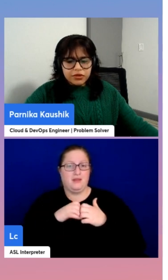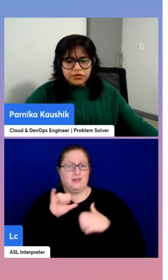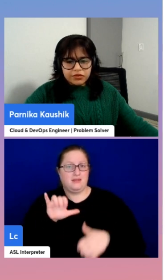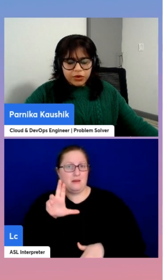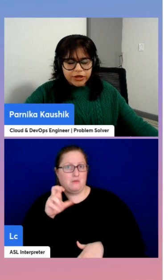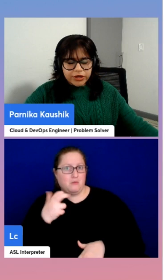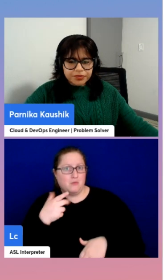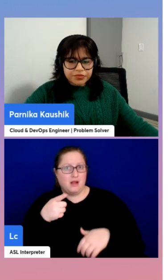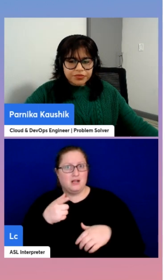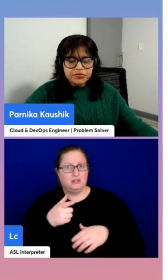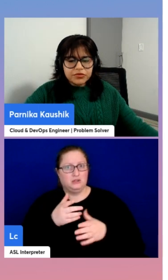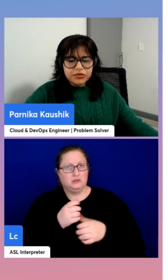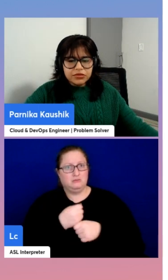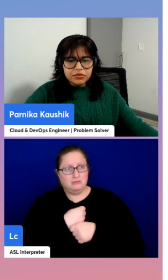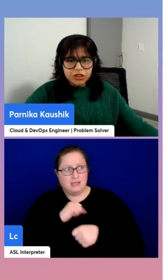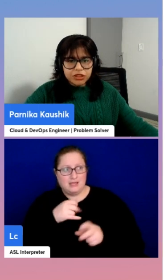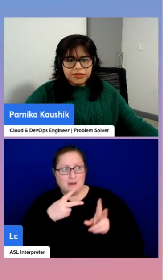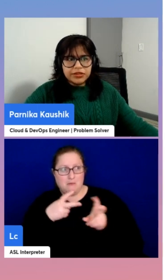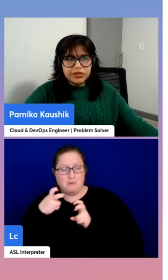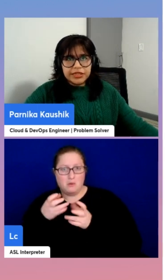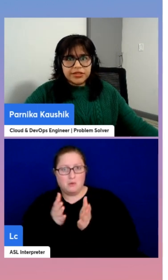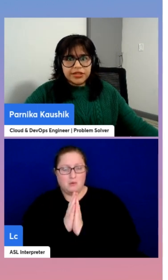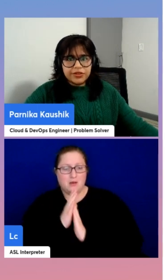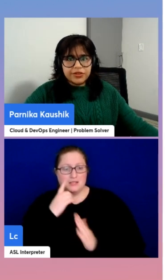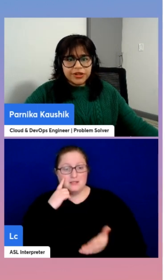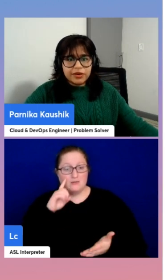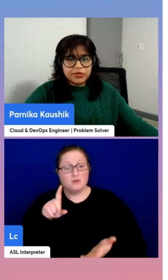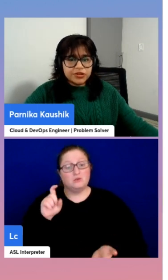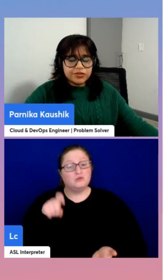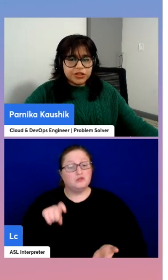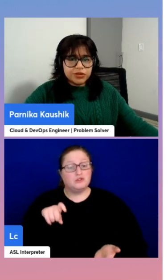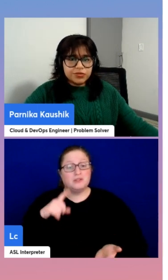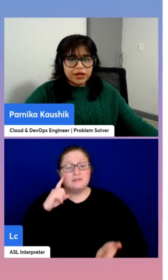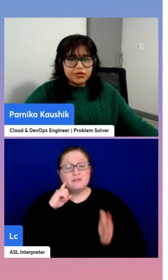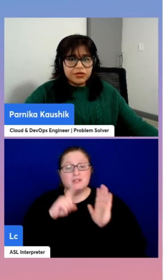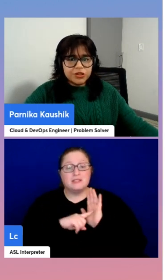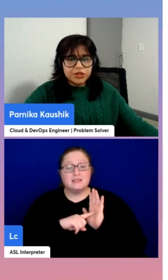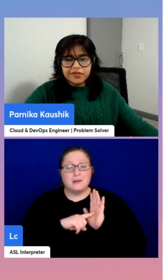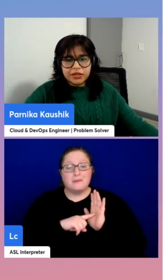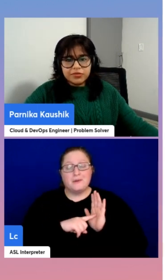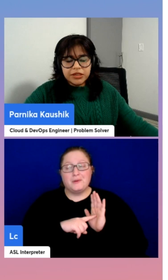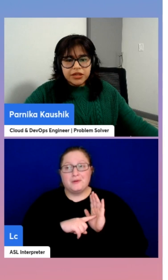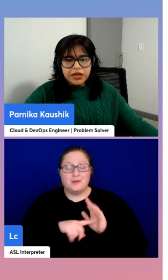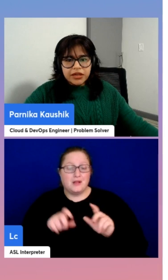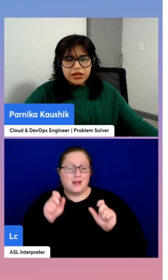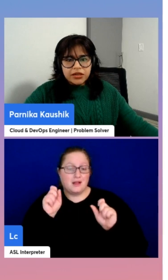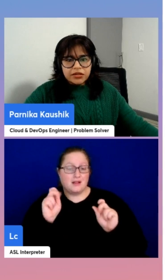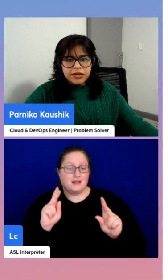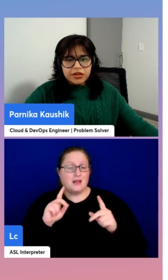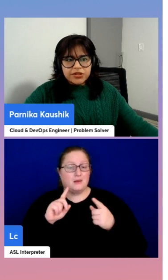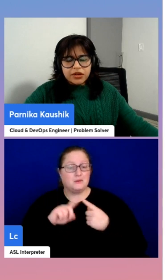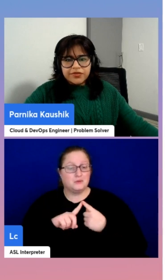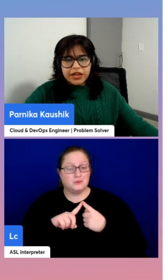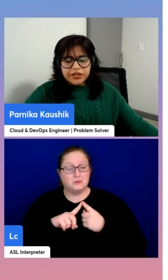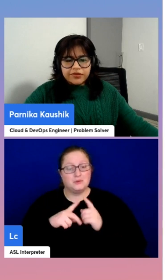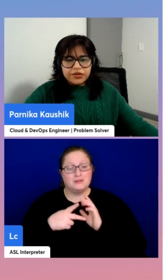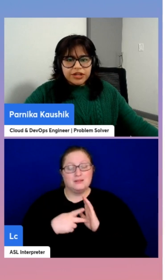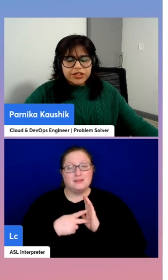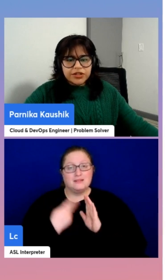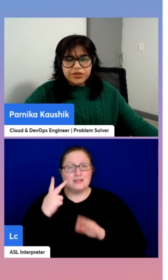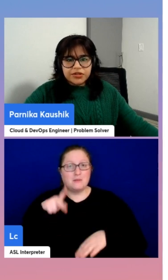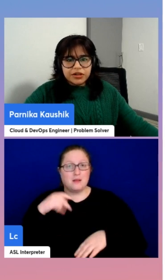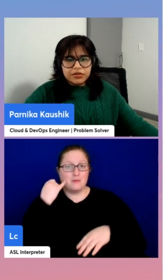request for. Should it be, let's say, for example, should the feature be allowed to merge to develop? If it's not a